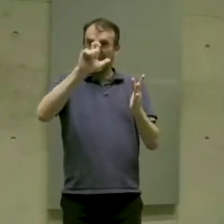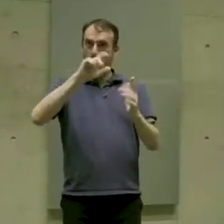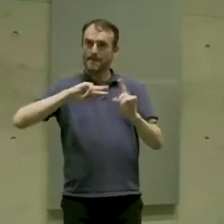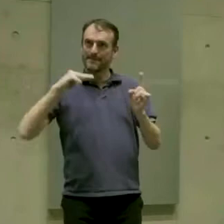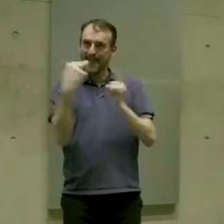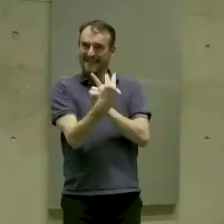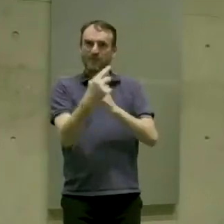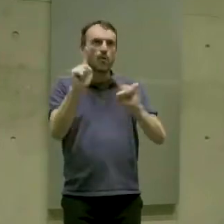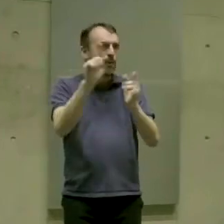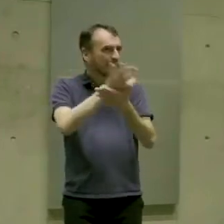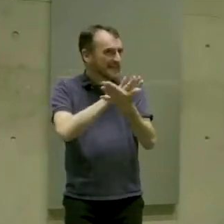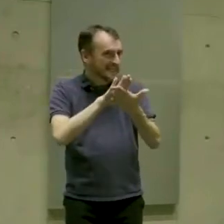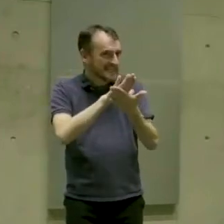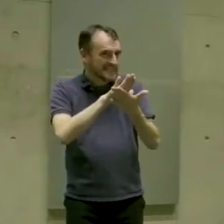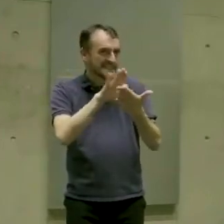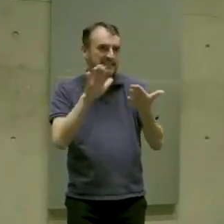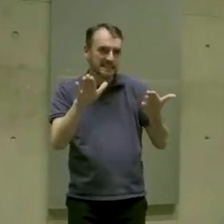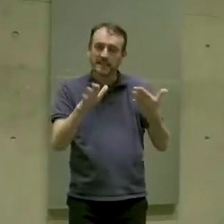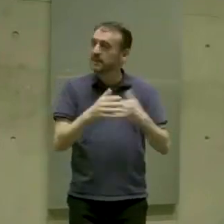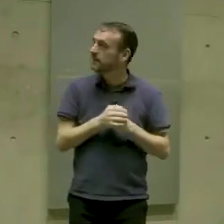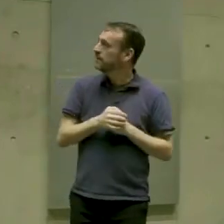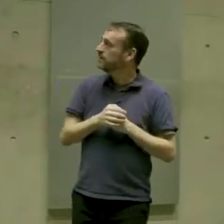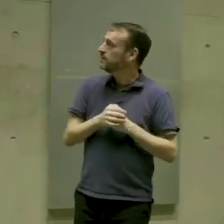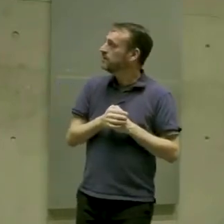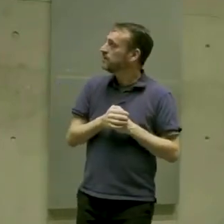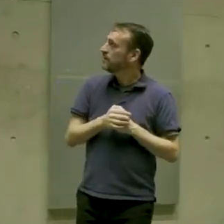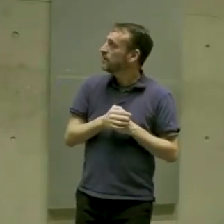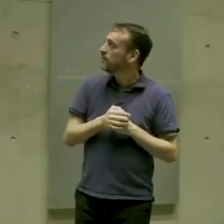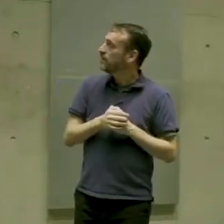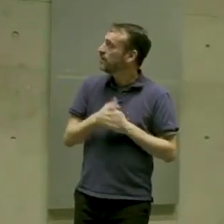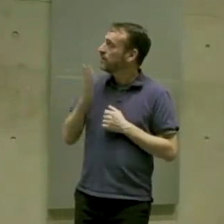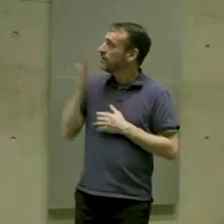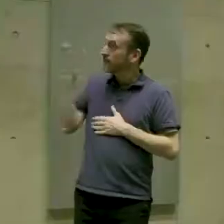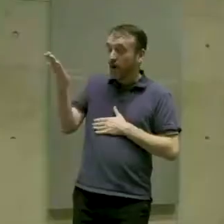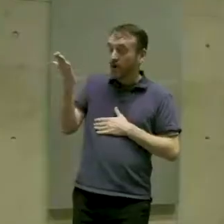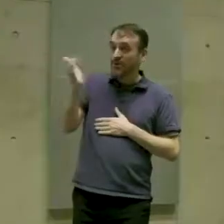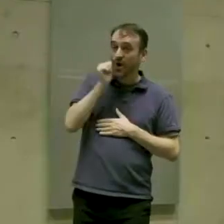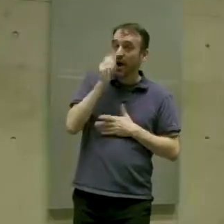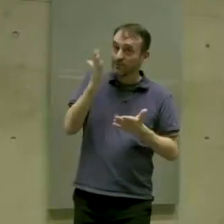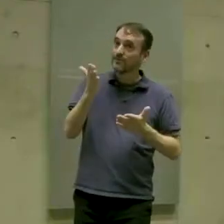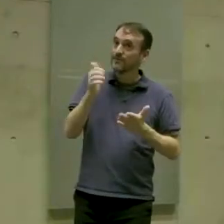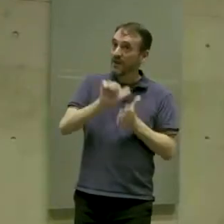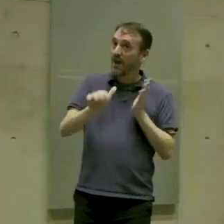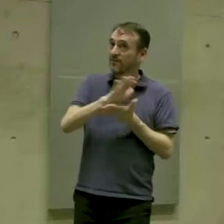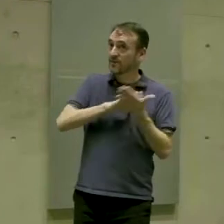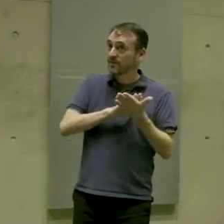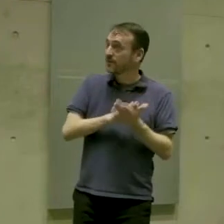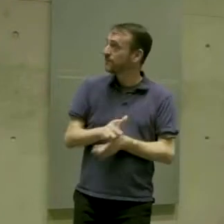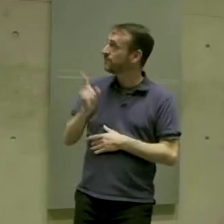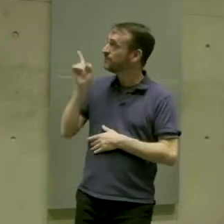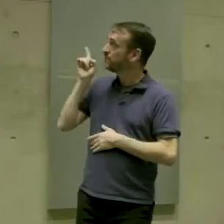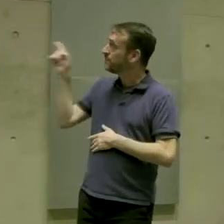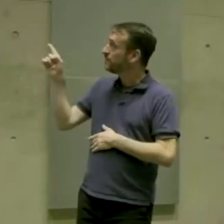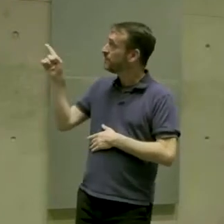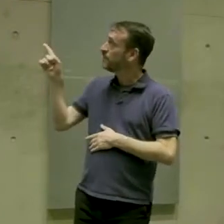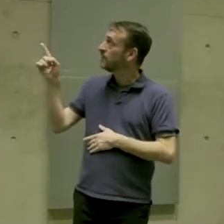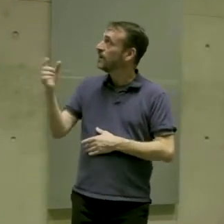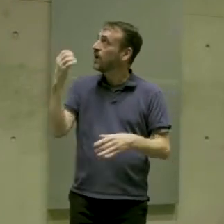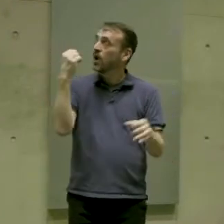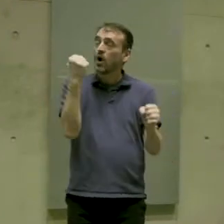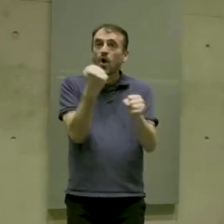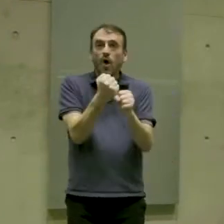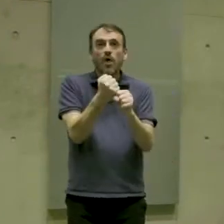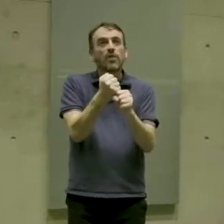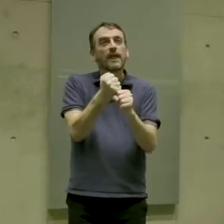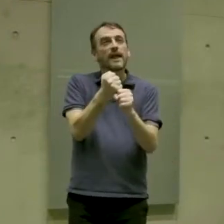learned earlier, Wikipedia is always a great place to start. So Gothic fiction is a loose literary aesthetic of